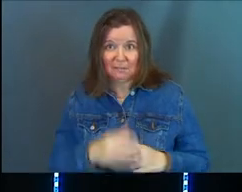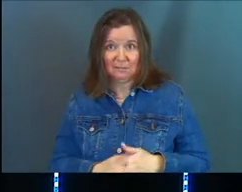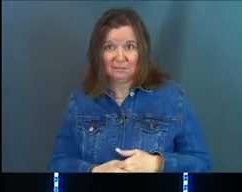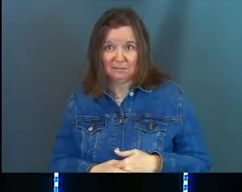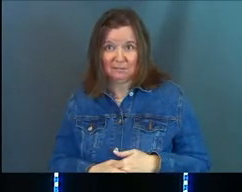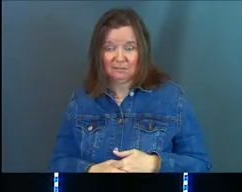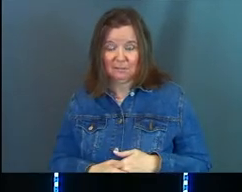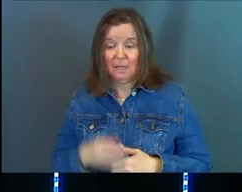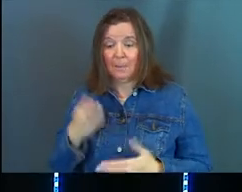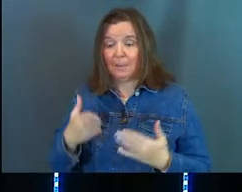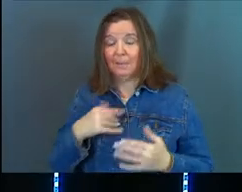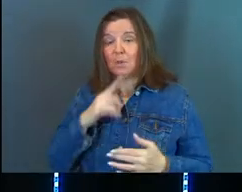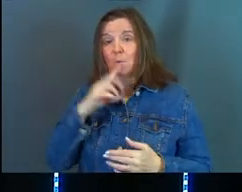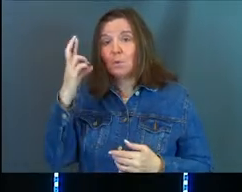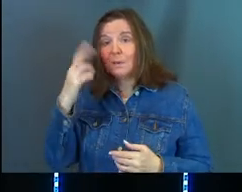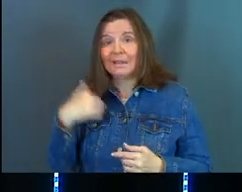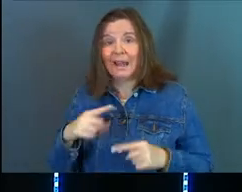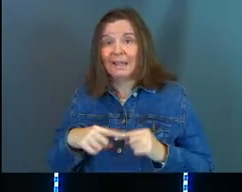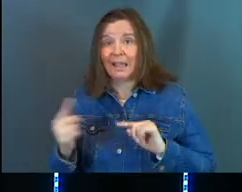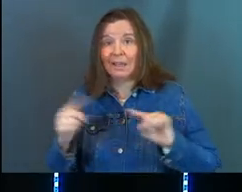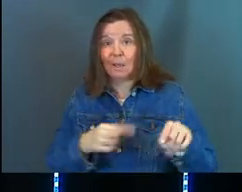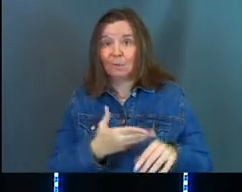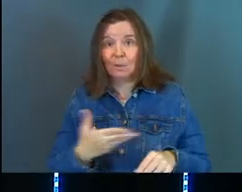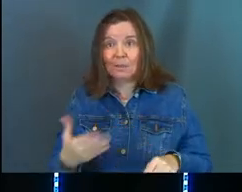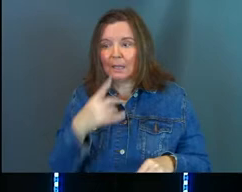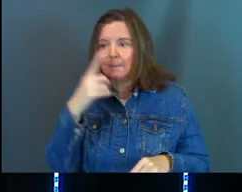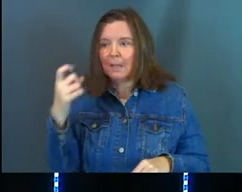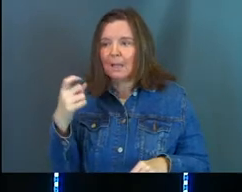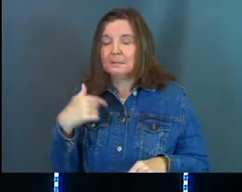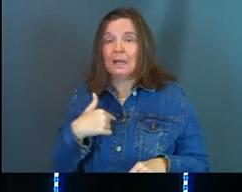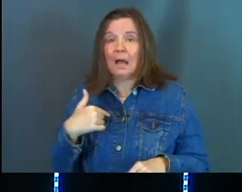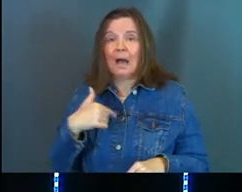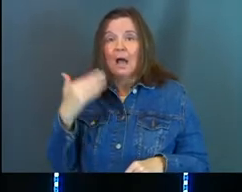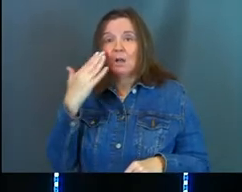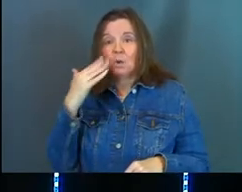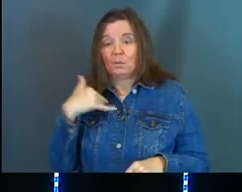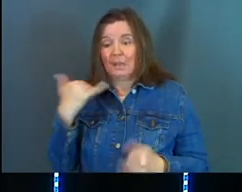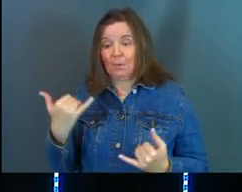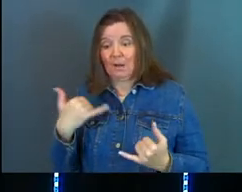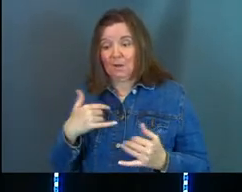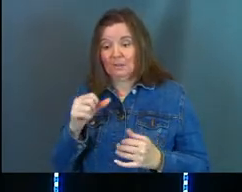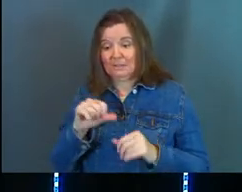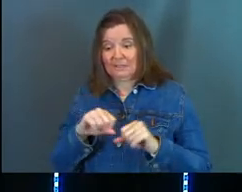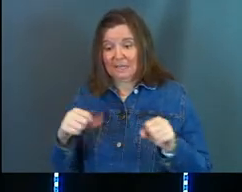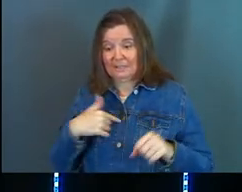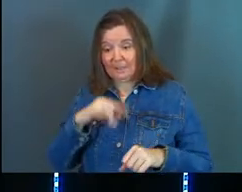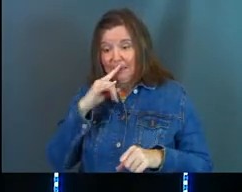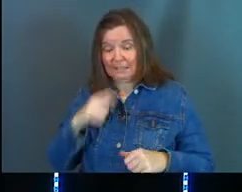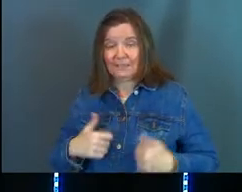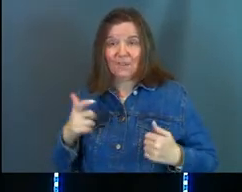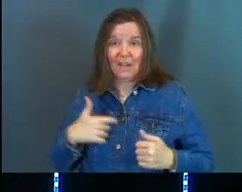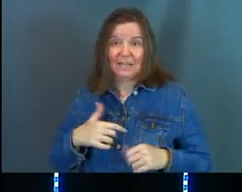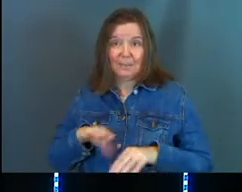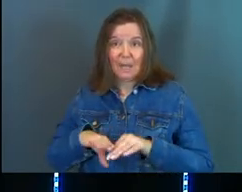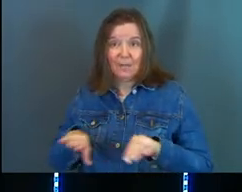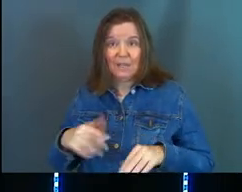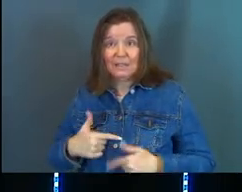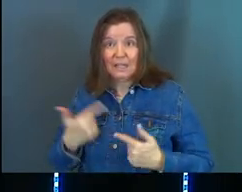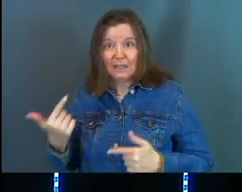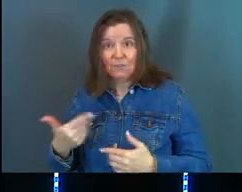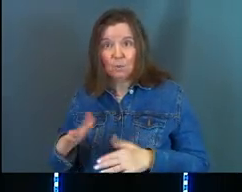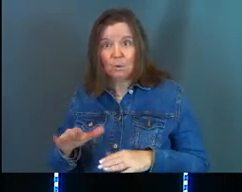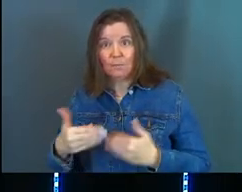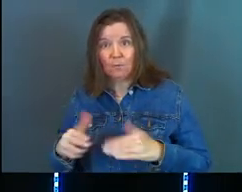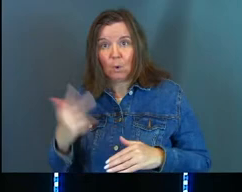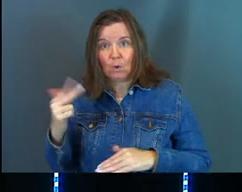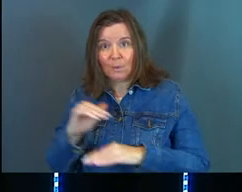understand. Maybe the real reason I can't come to your thing is because I know that at this stage in my kids' life, I need to be on the living room